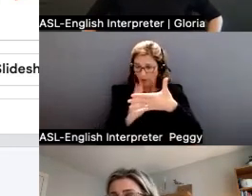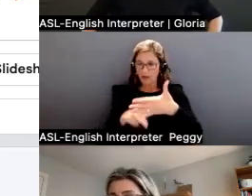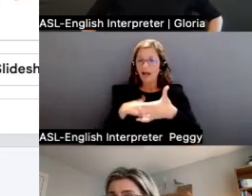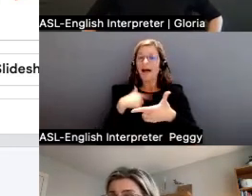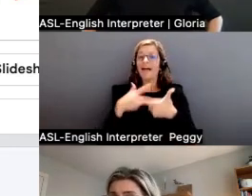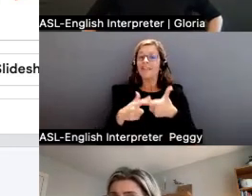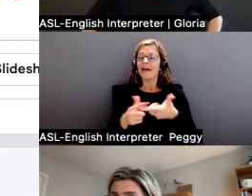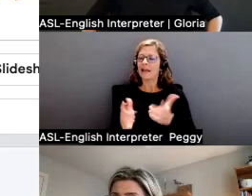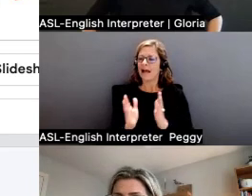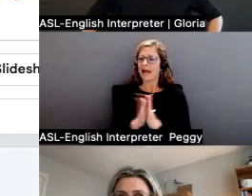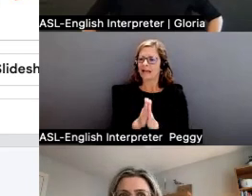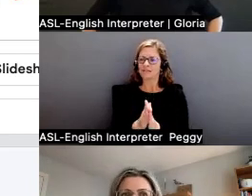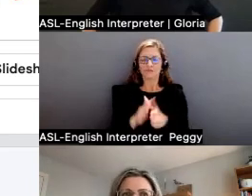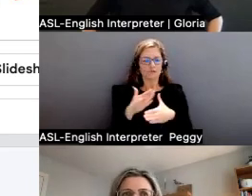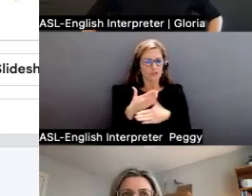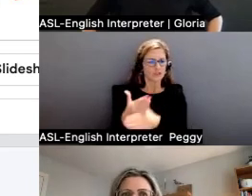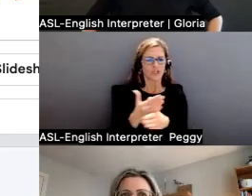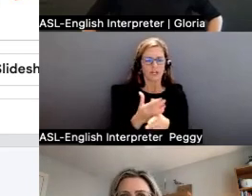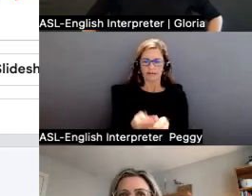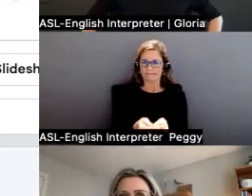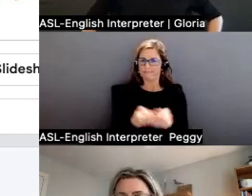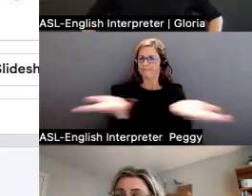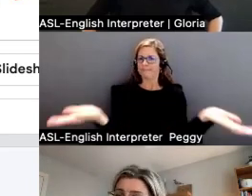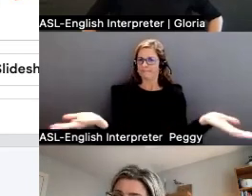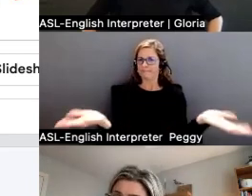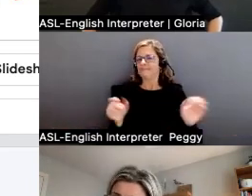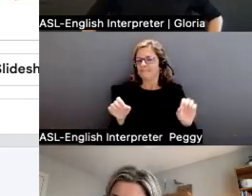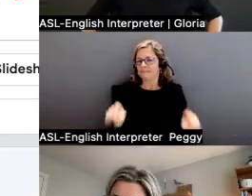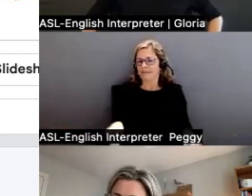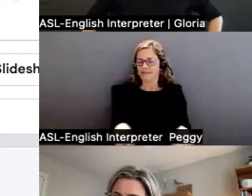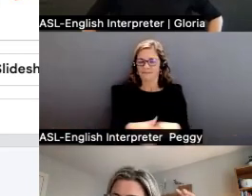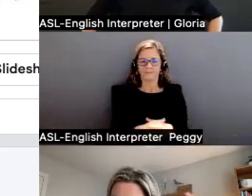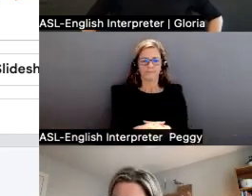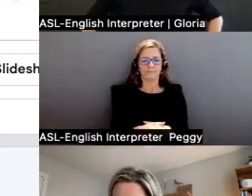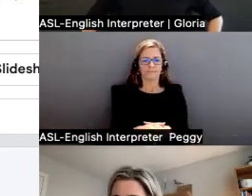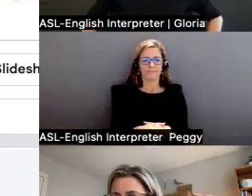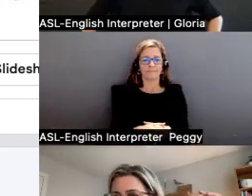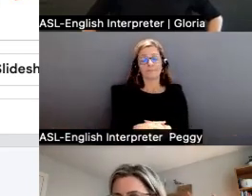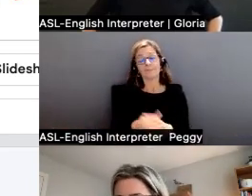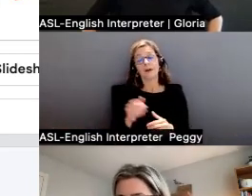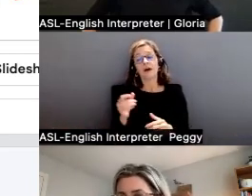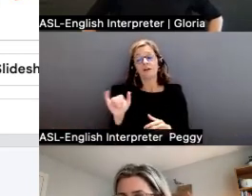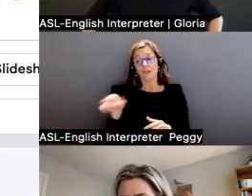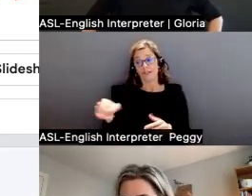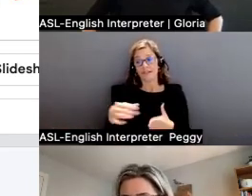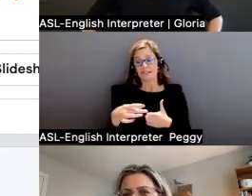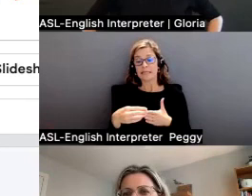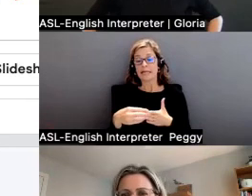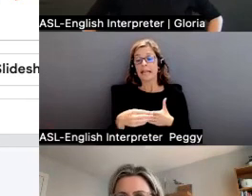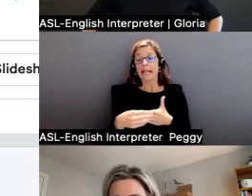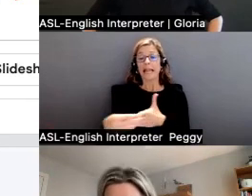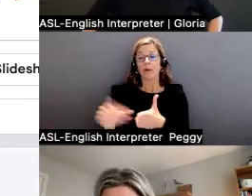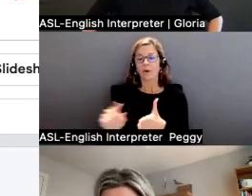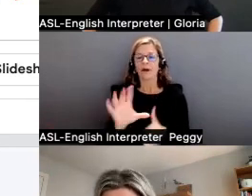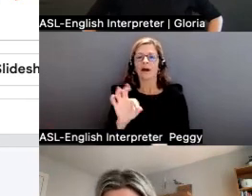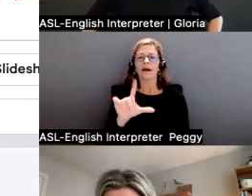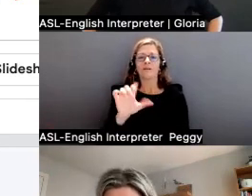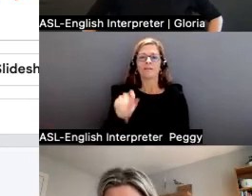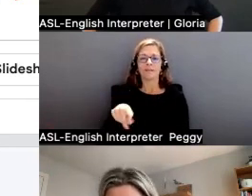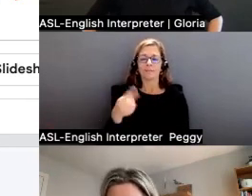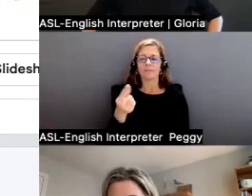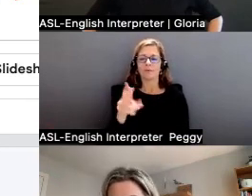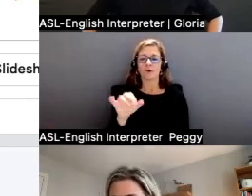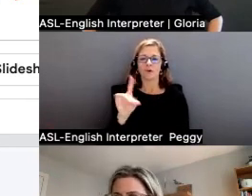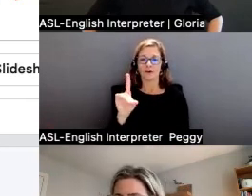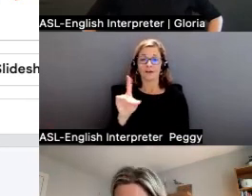your class and community today. And it says you can go to Flipgrid because this one actually works with Flipgrid. And I know, Tracy, you